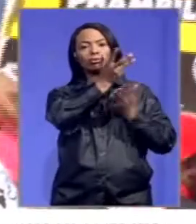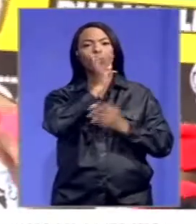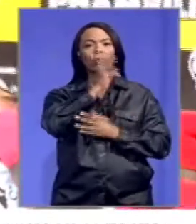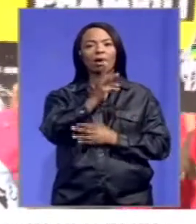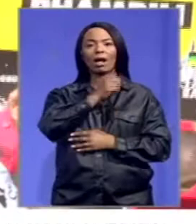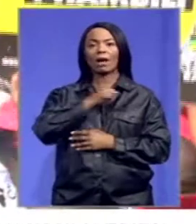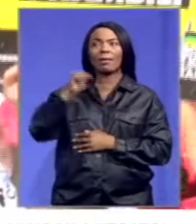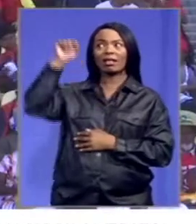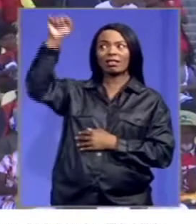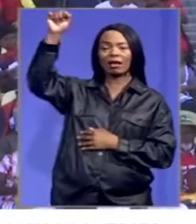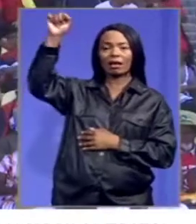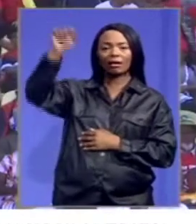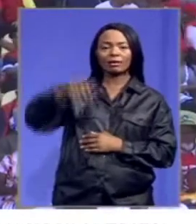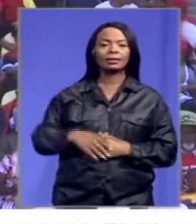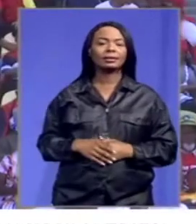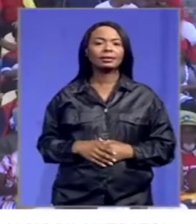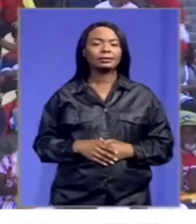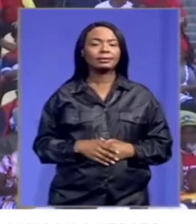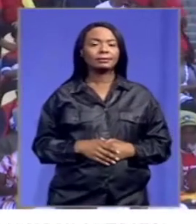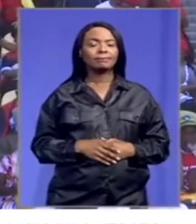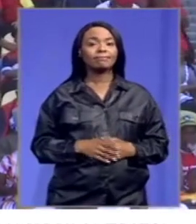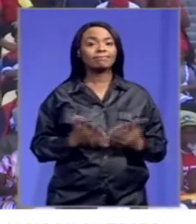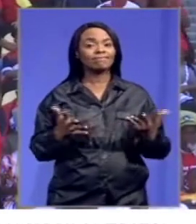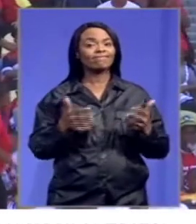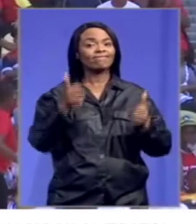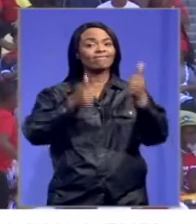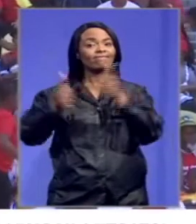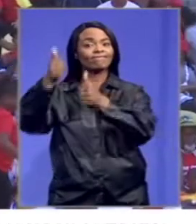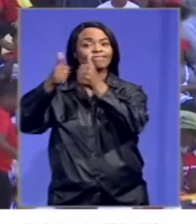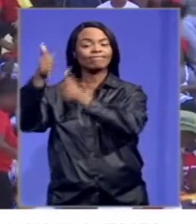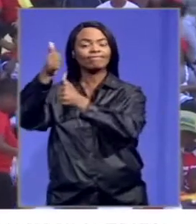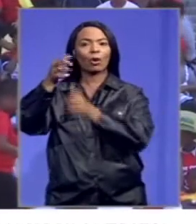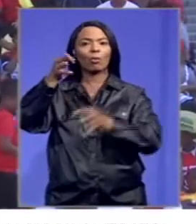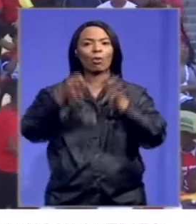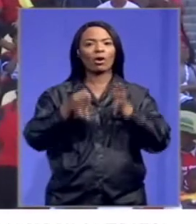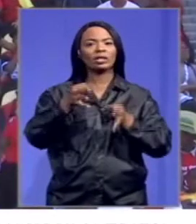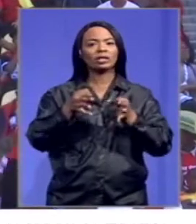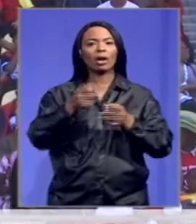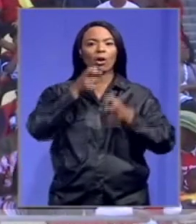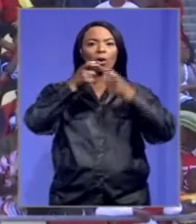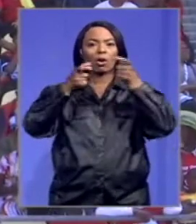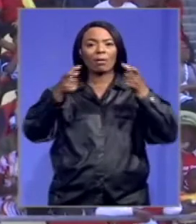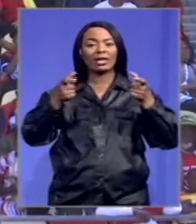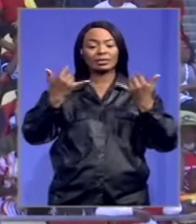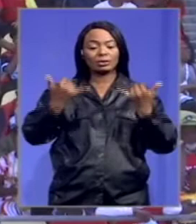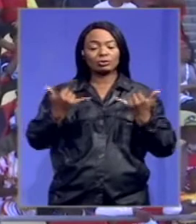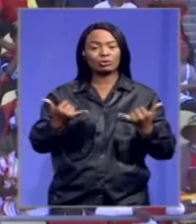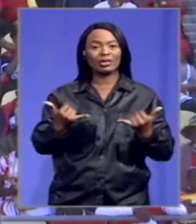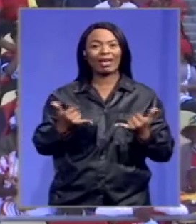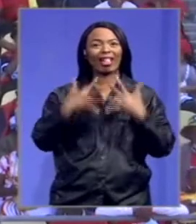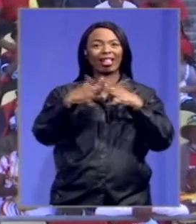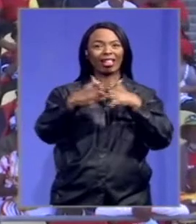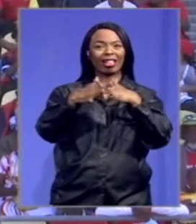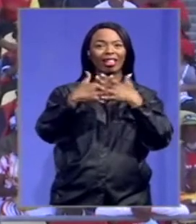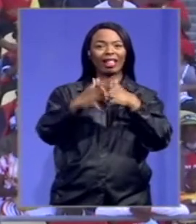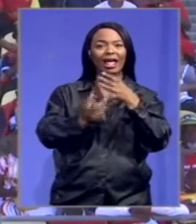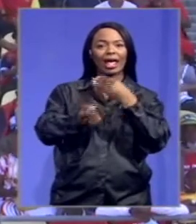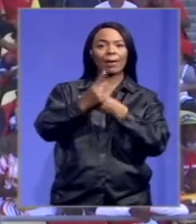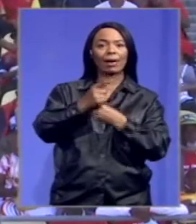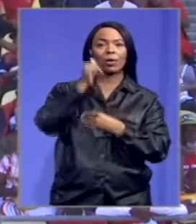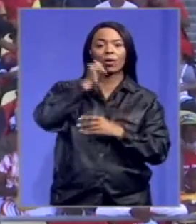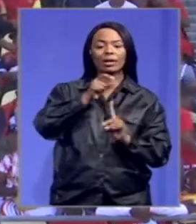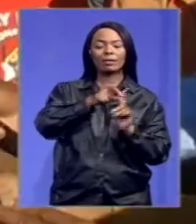Amandla. Ba etapele ba fapaneng ba dipolotiki ba hlaisitse maikutlo ka ketsalo ena ya ho sitiswa ha puo